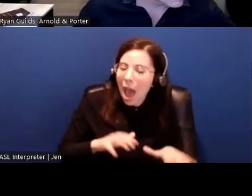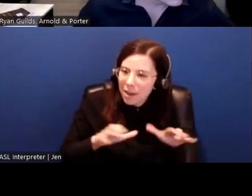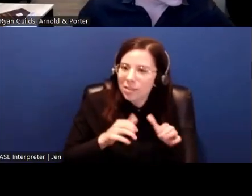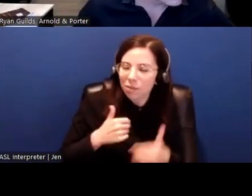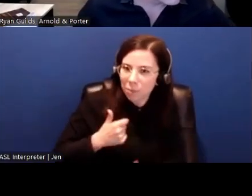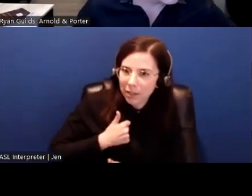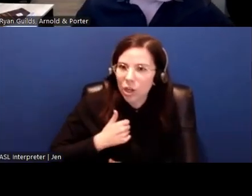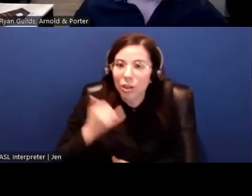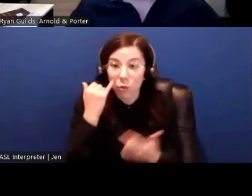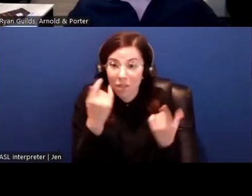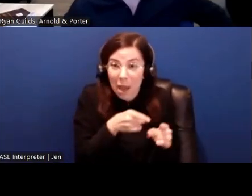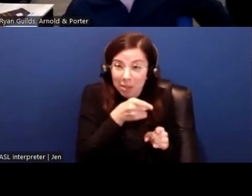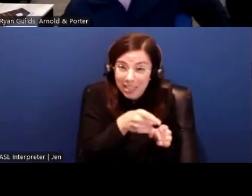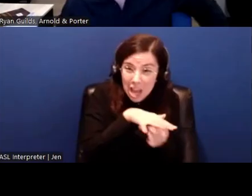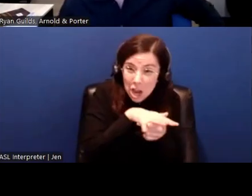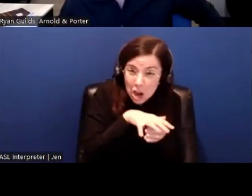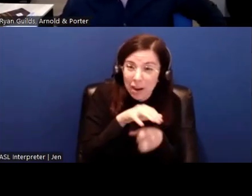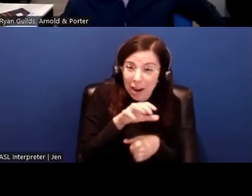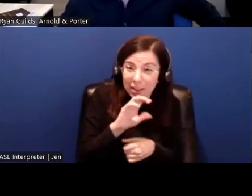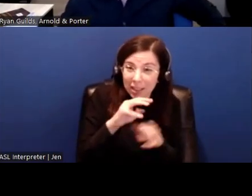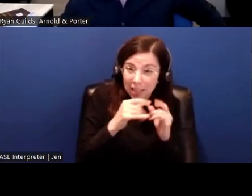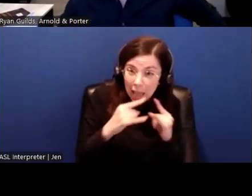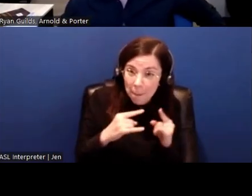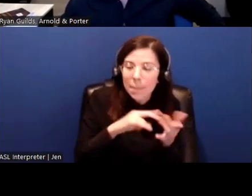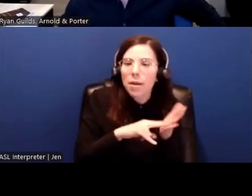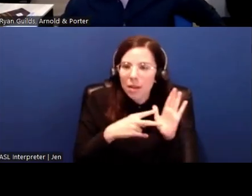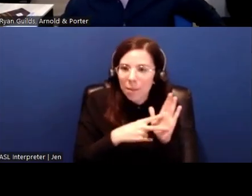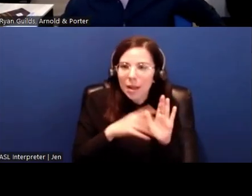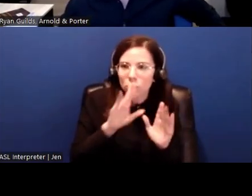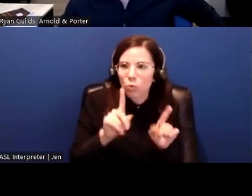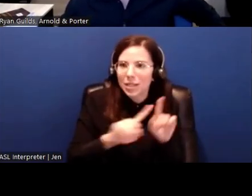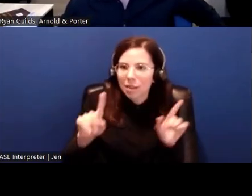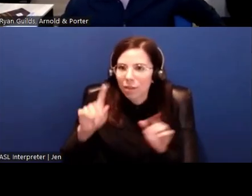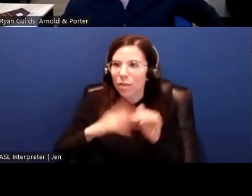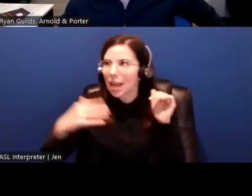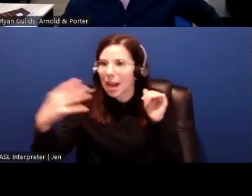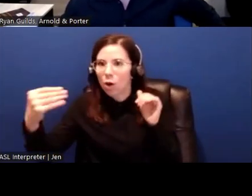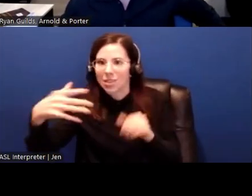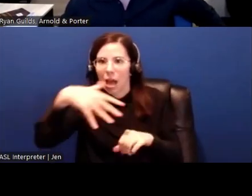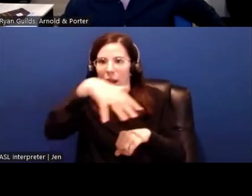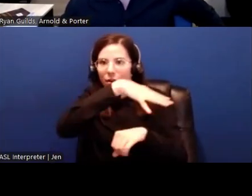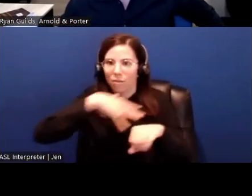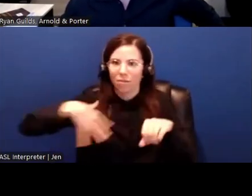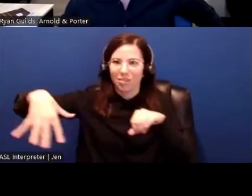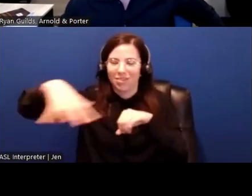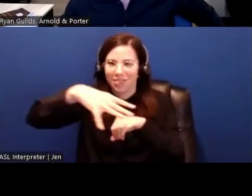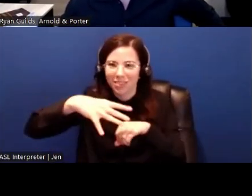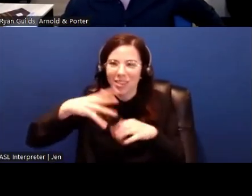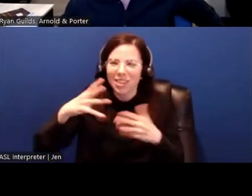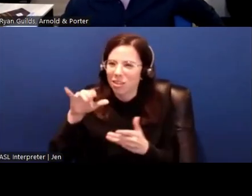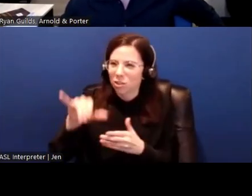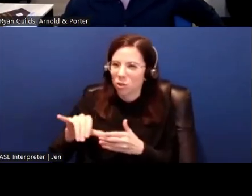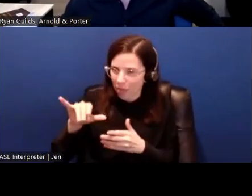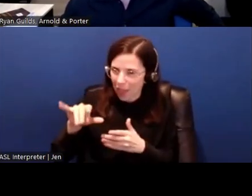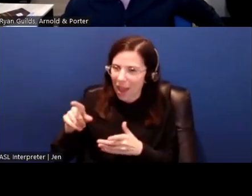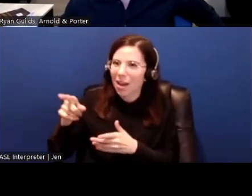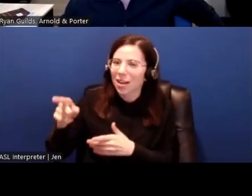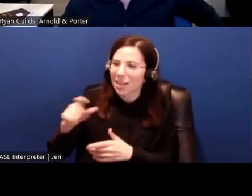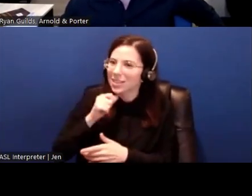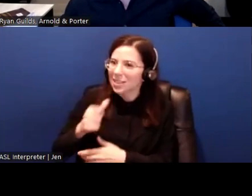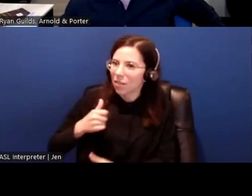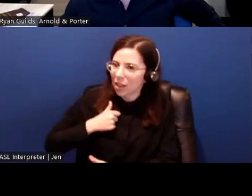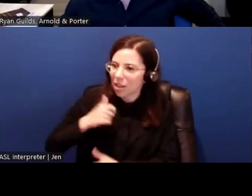investigating that offense than would be investigating outside of that offense. So that's civilian law enforcement,